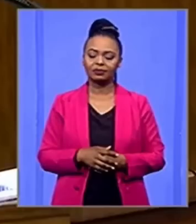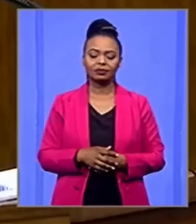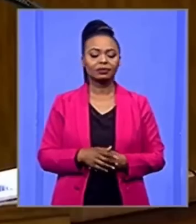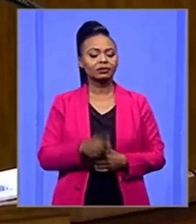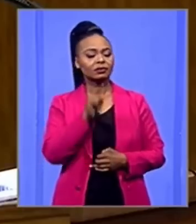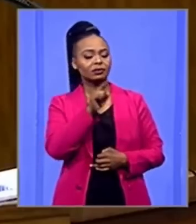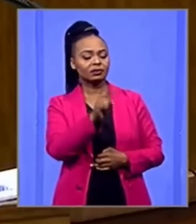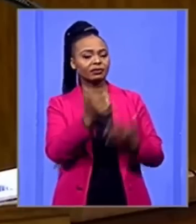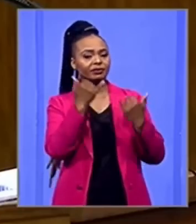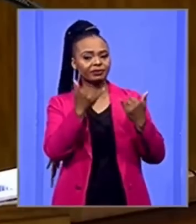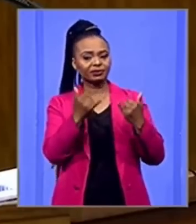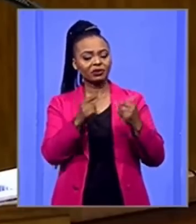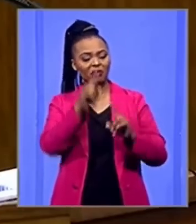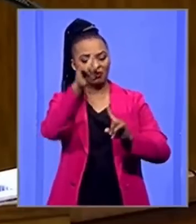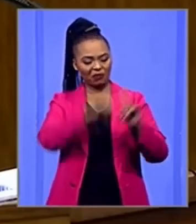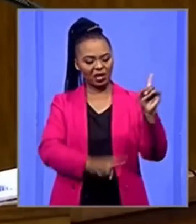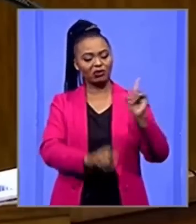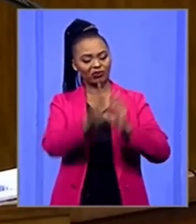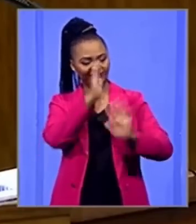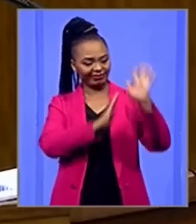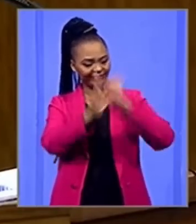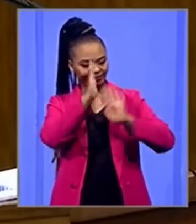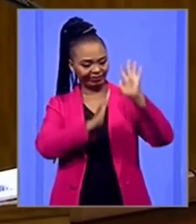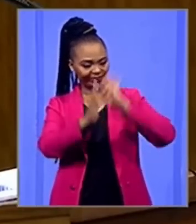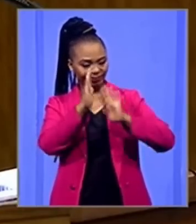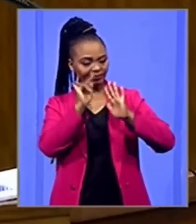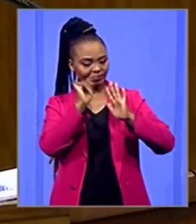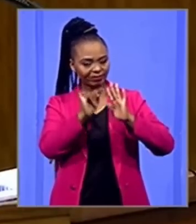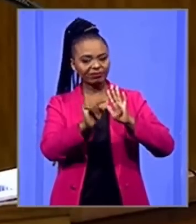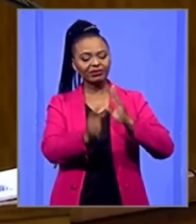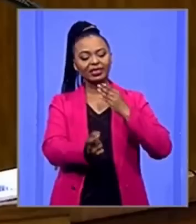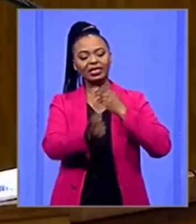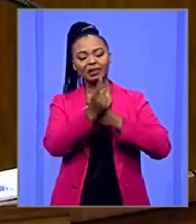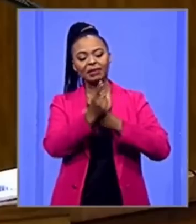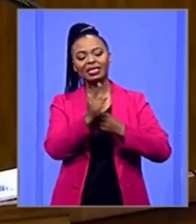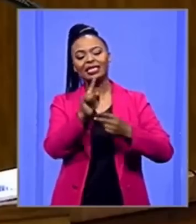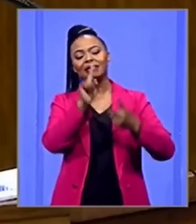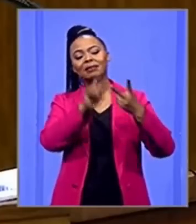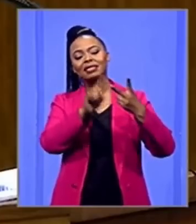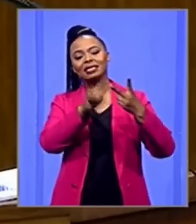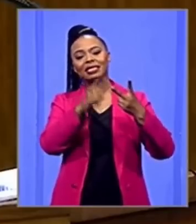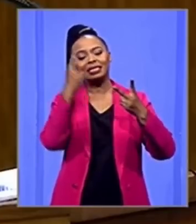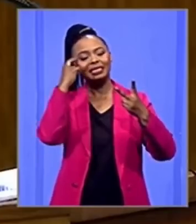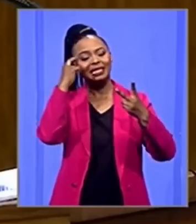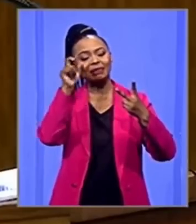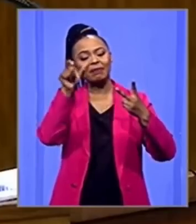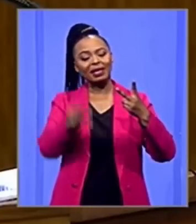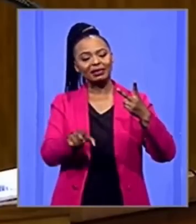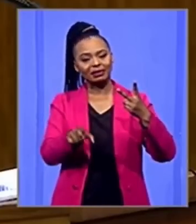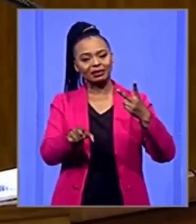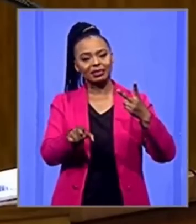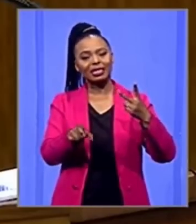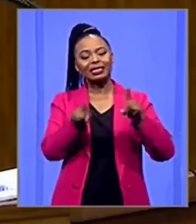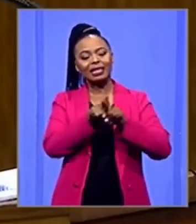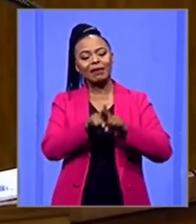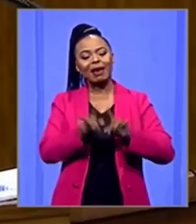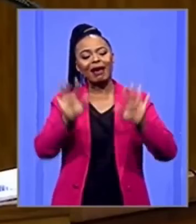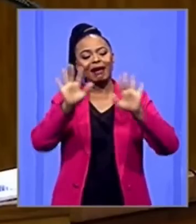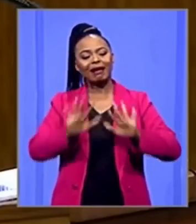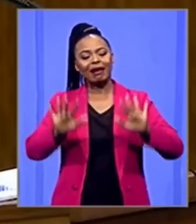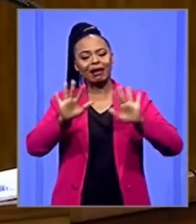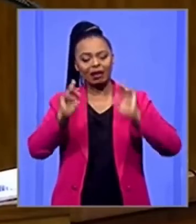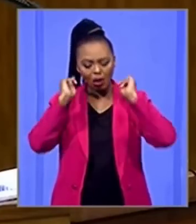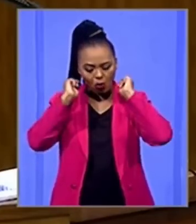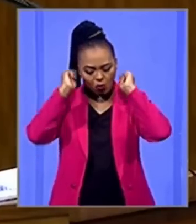full description of the hurt of the second suspect, including the color of the hoodie that